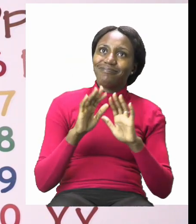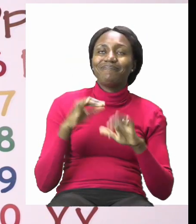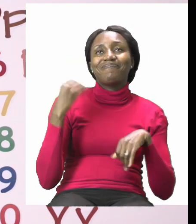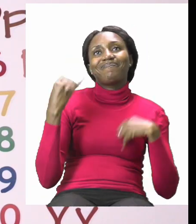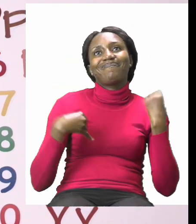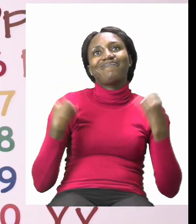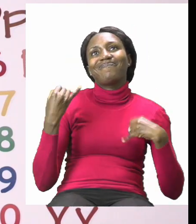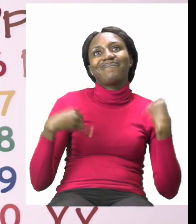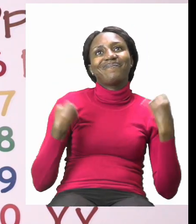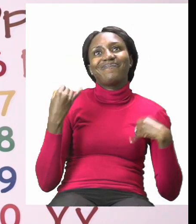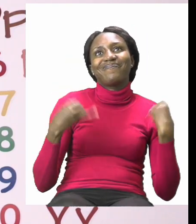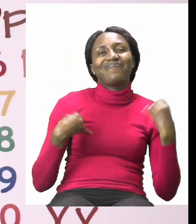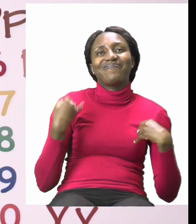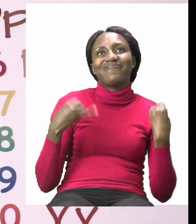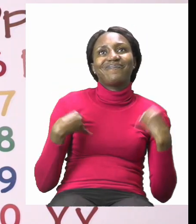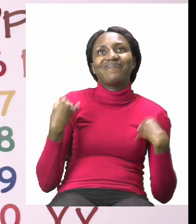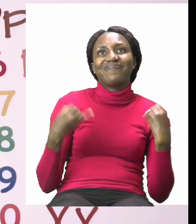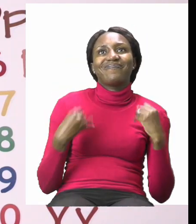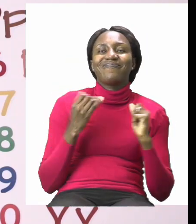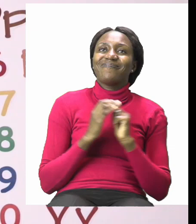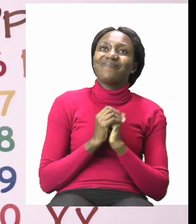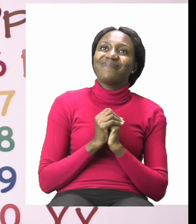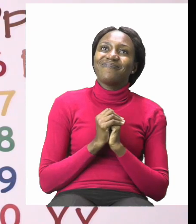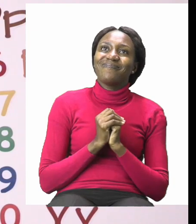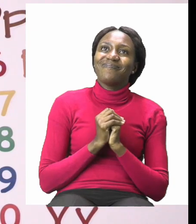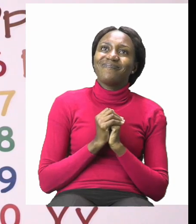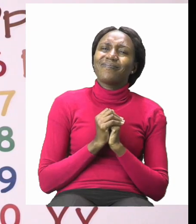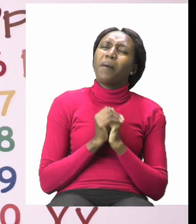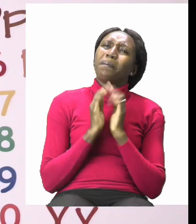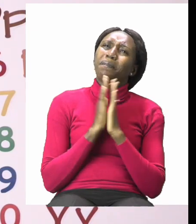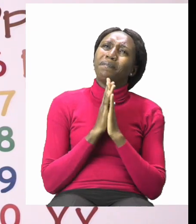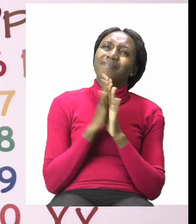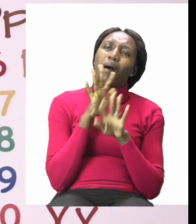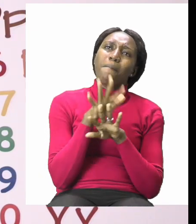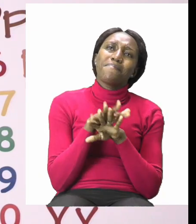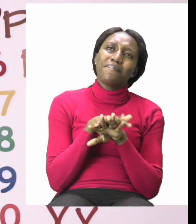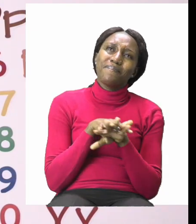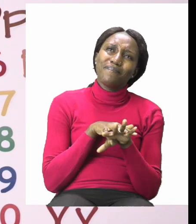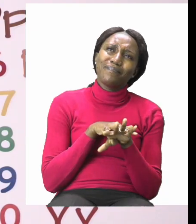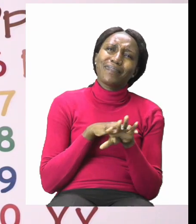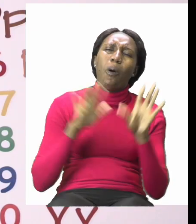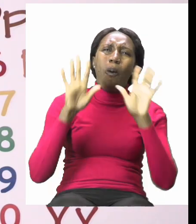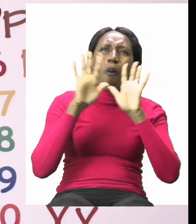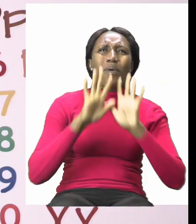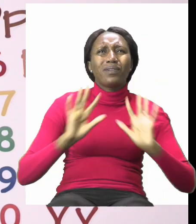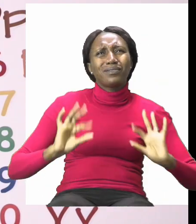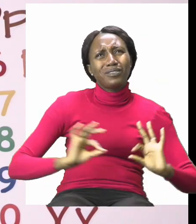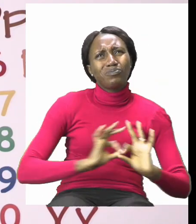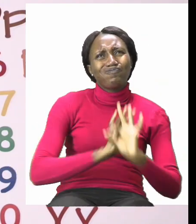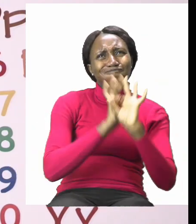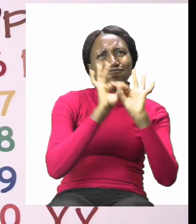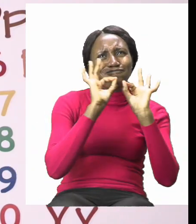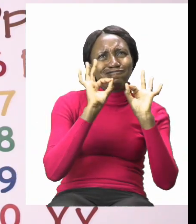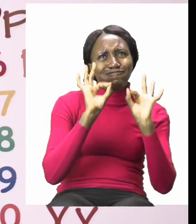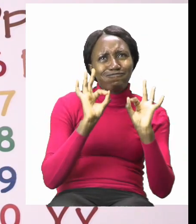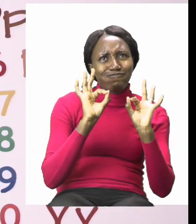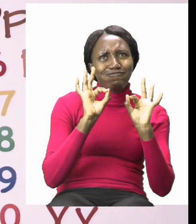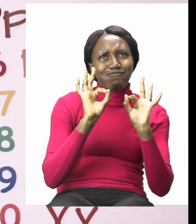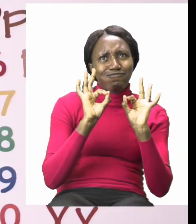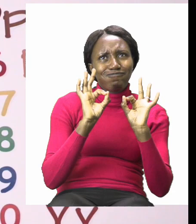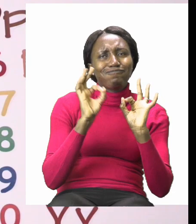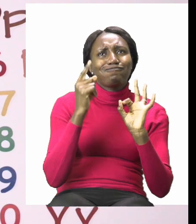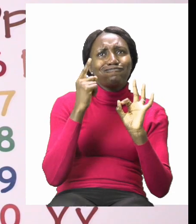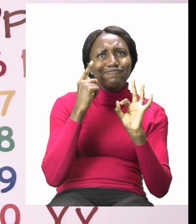3 activities, boys and girls. Take your time with your drawing, color neatly as well. And I'll see you